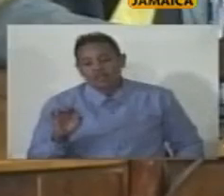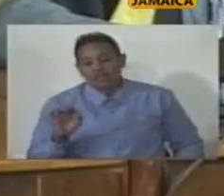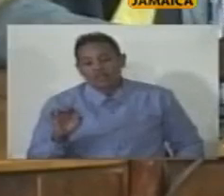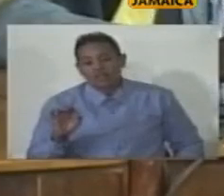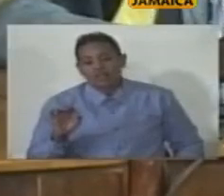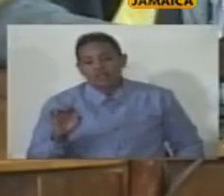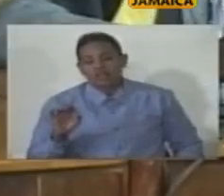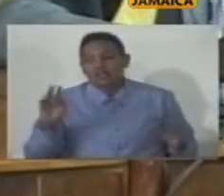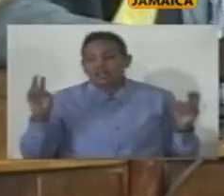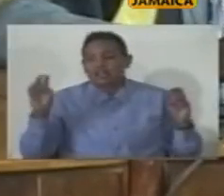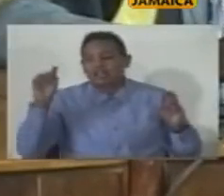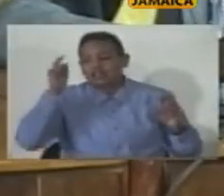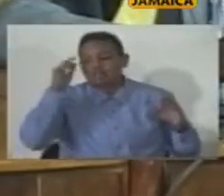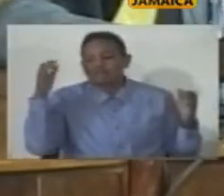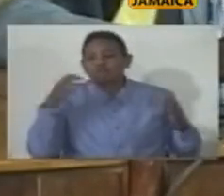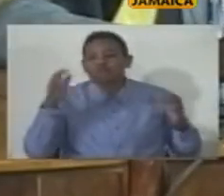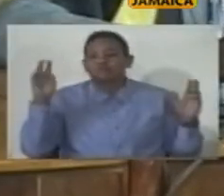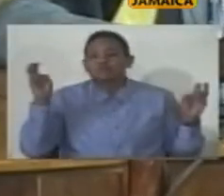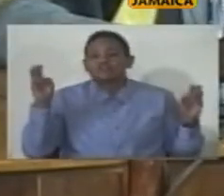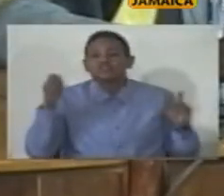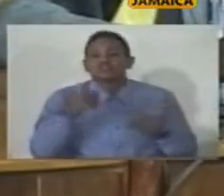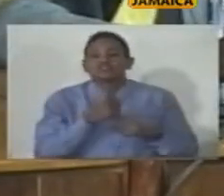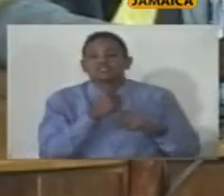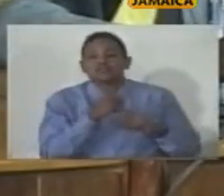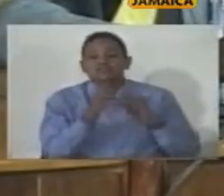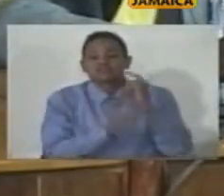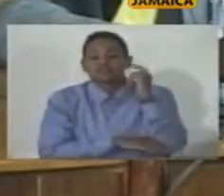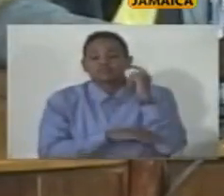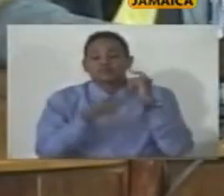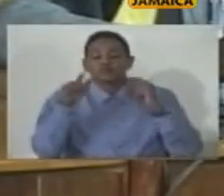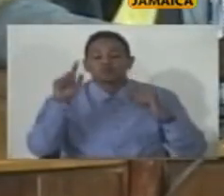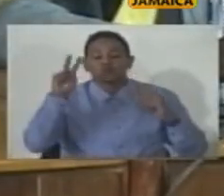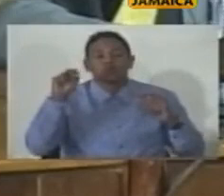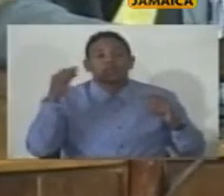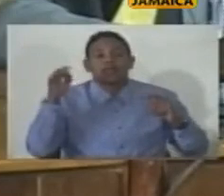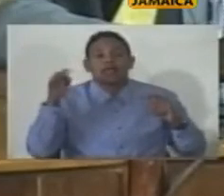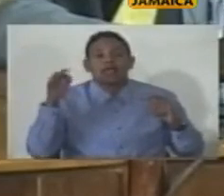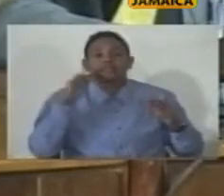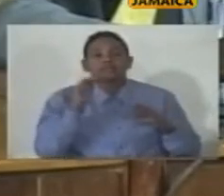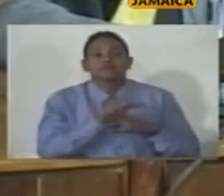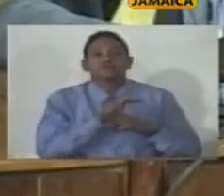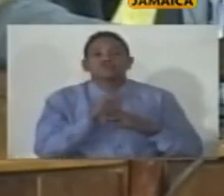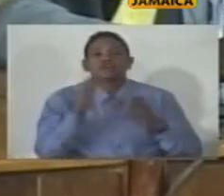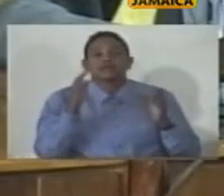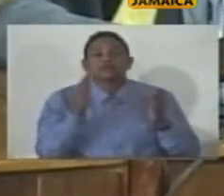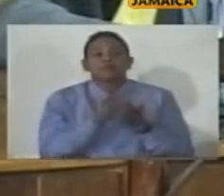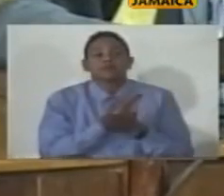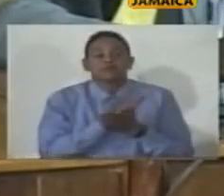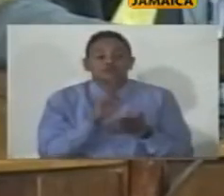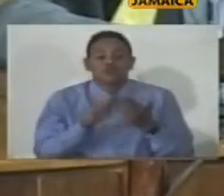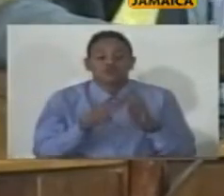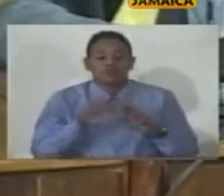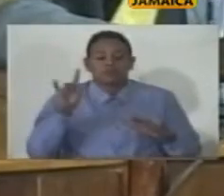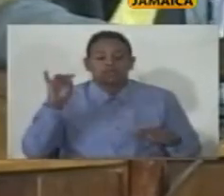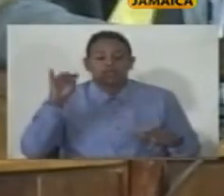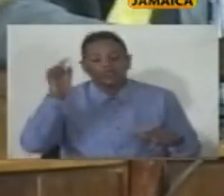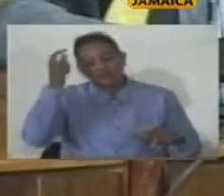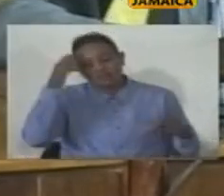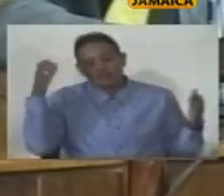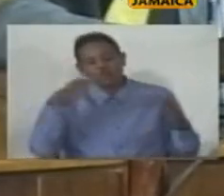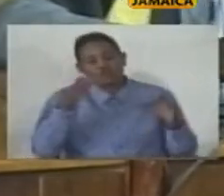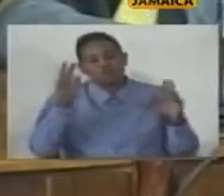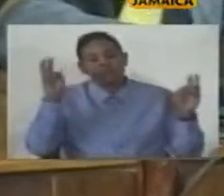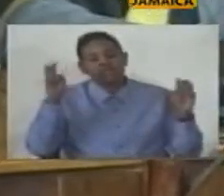entitled Cabinet Agenda Issues, 2nd September 2019. Ministry Paper number 80, Cabinet Agenda Issues,